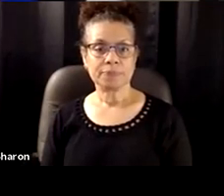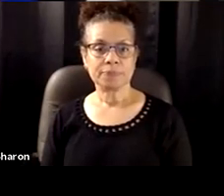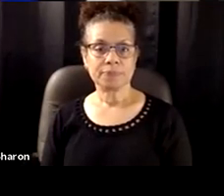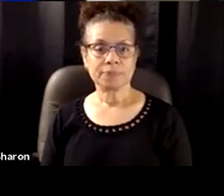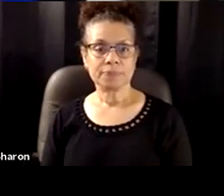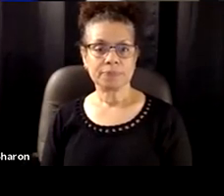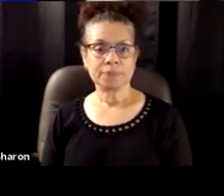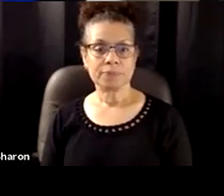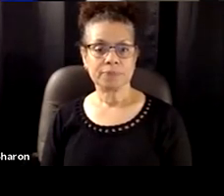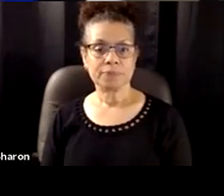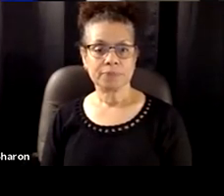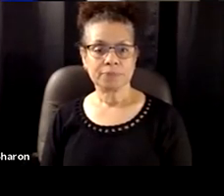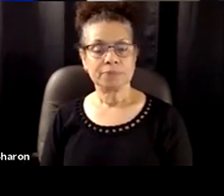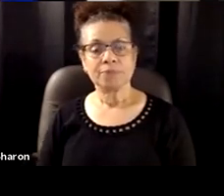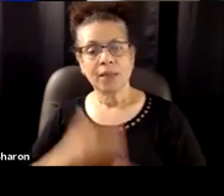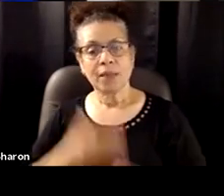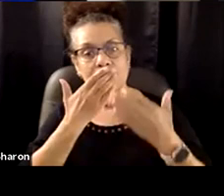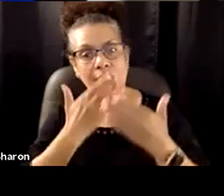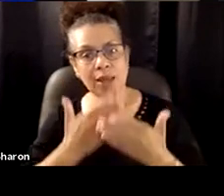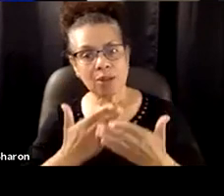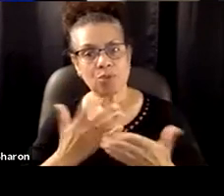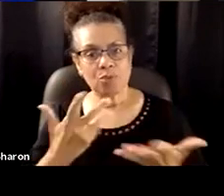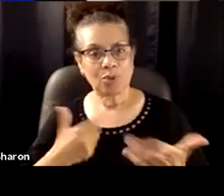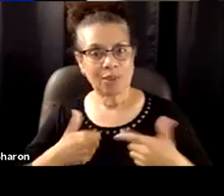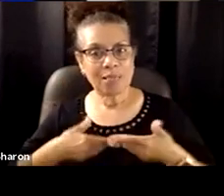thank you so much for letting me express myself